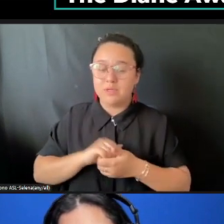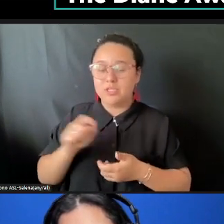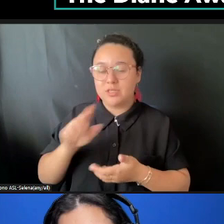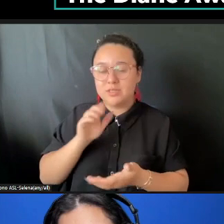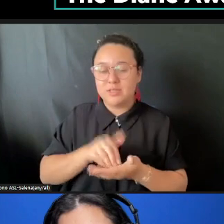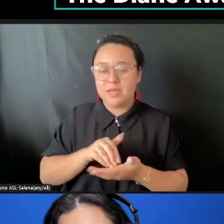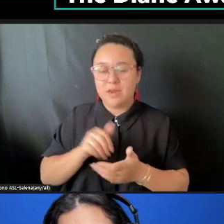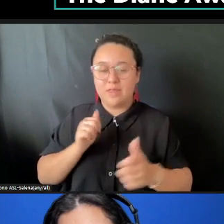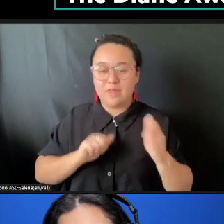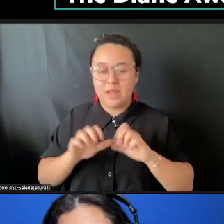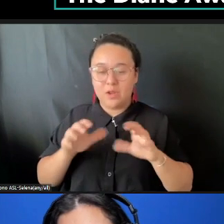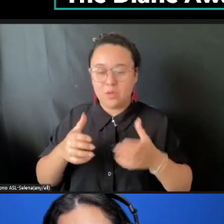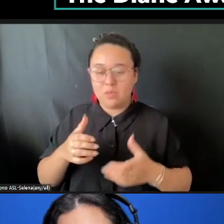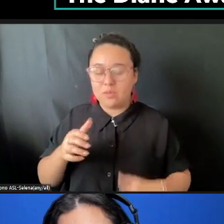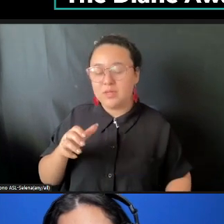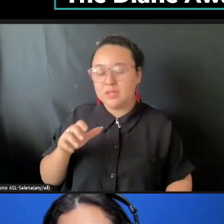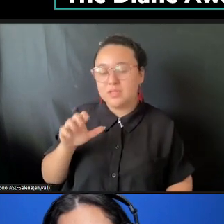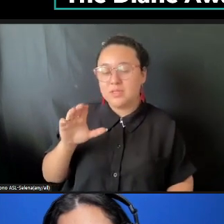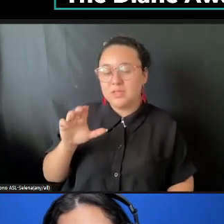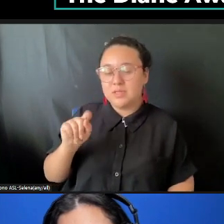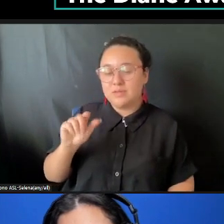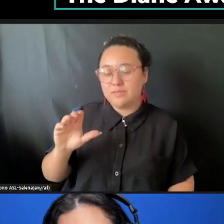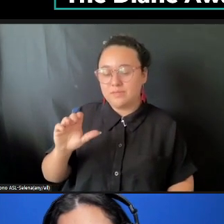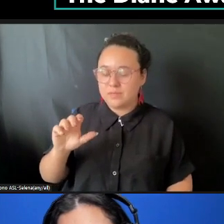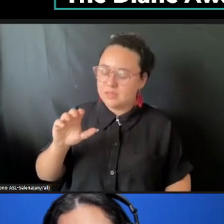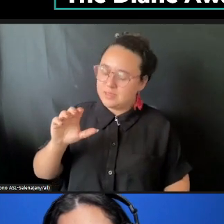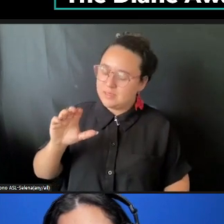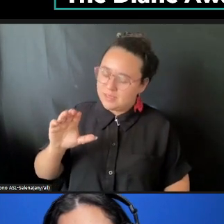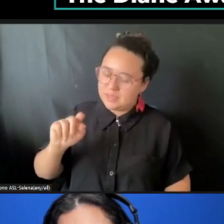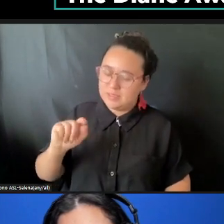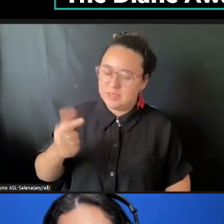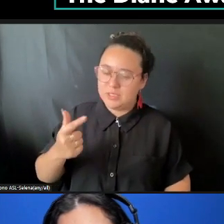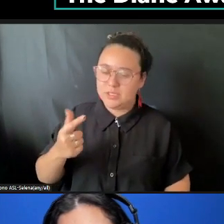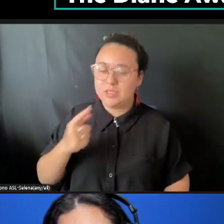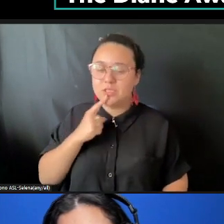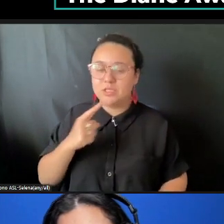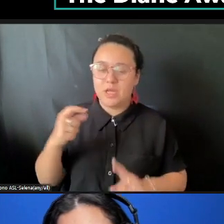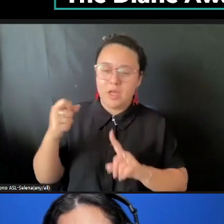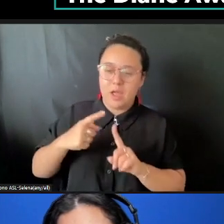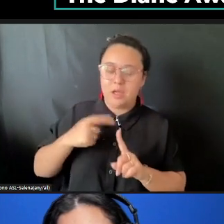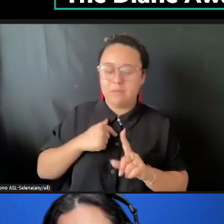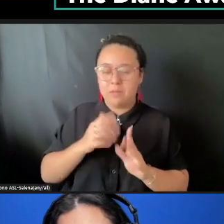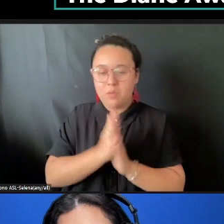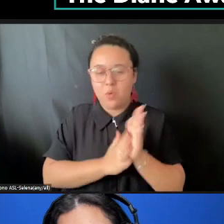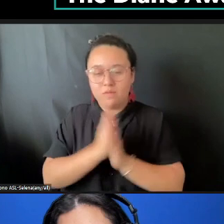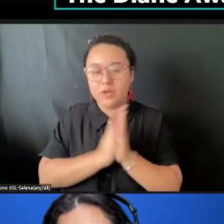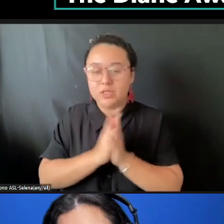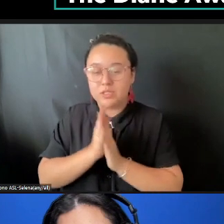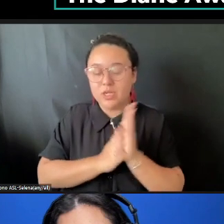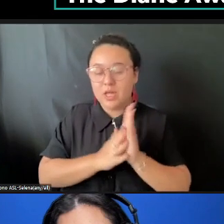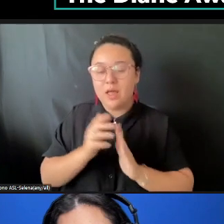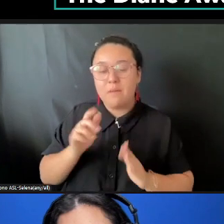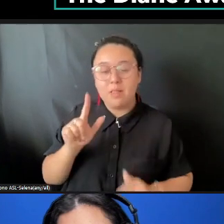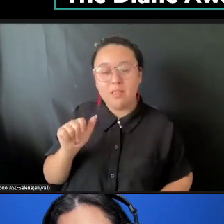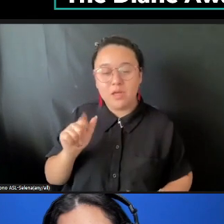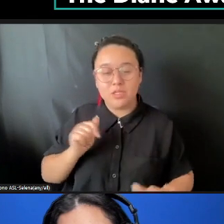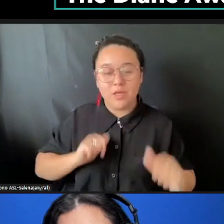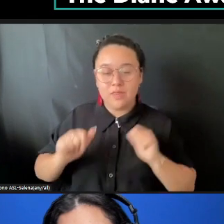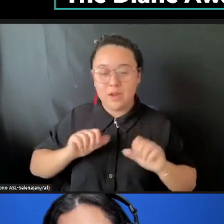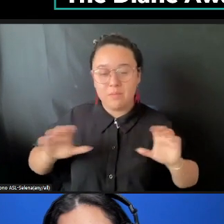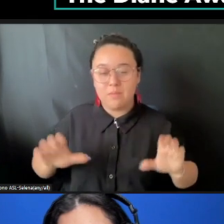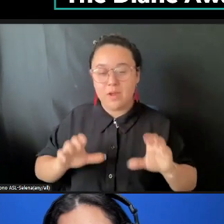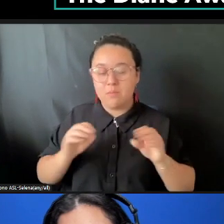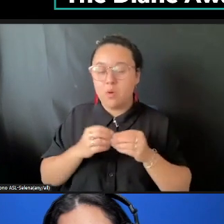Group, and she's only lit the fire further now that I'm at Los Angeles Performance Practice, which really is a more broad